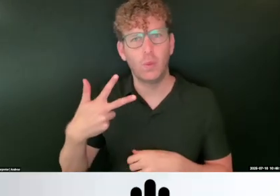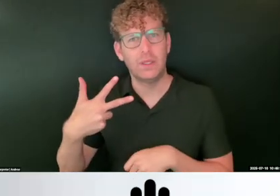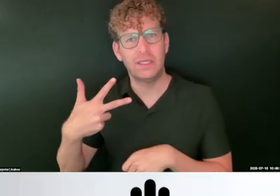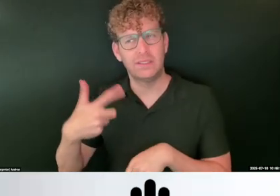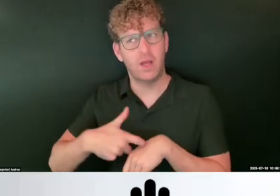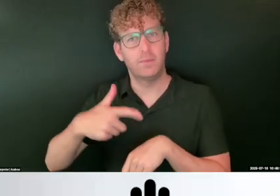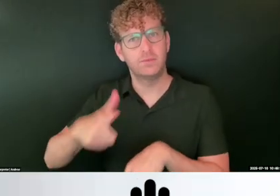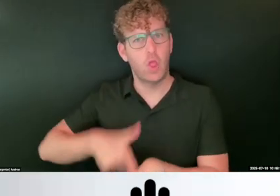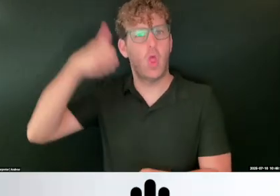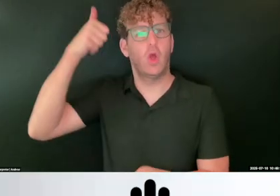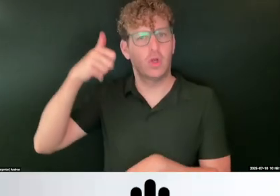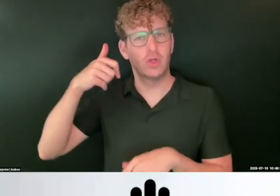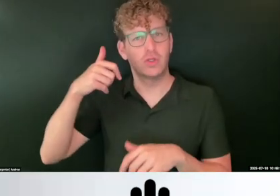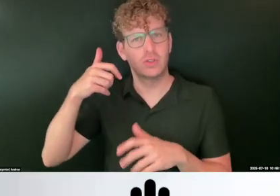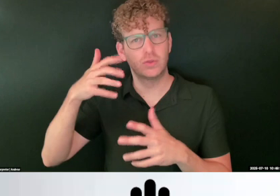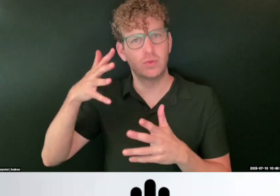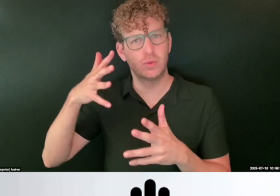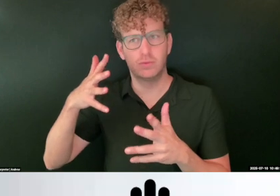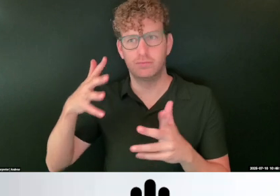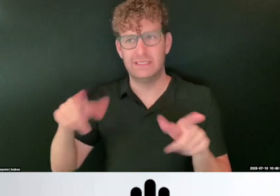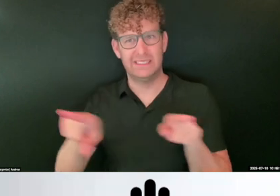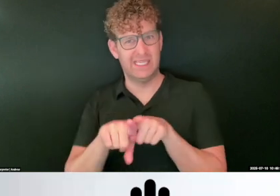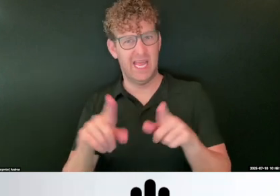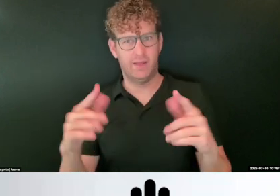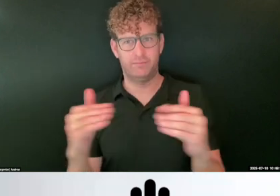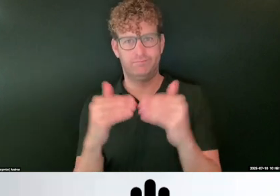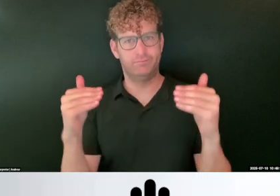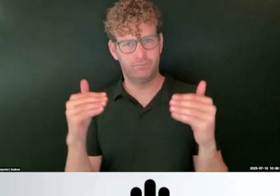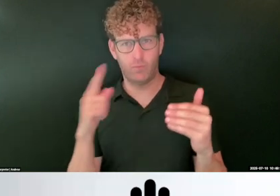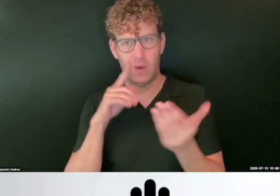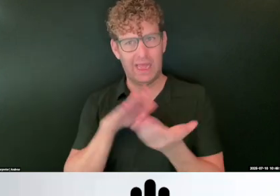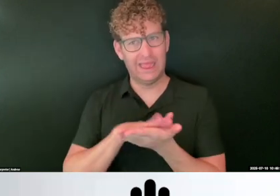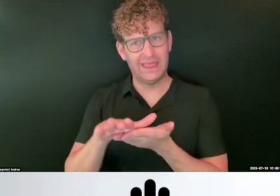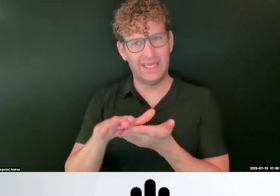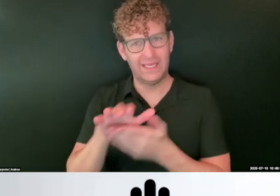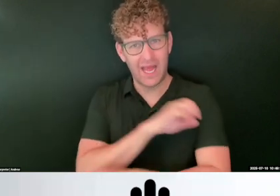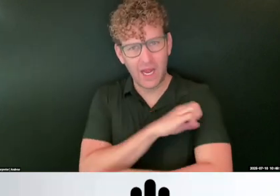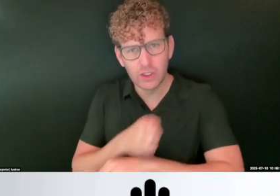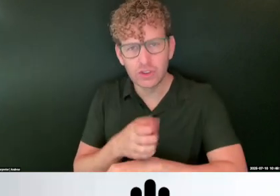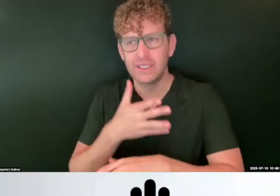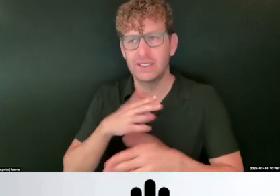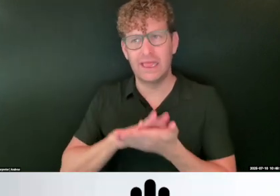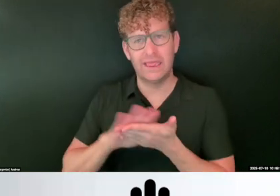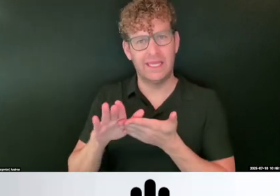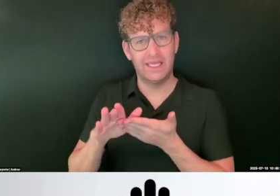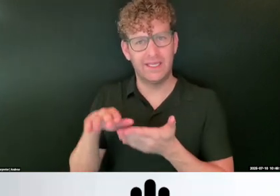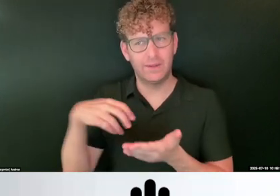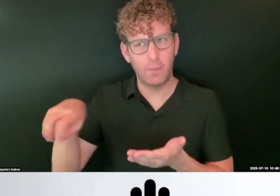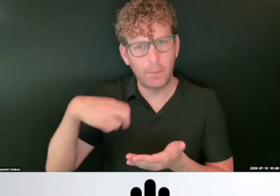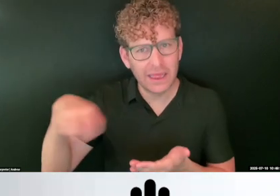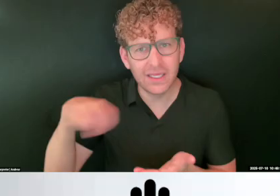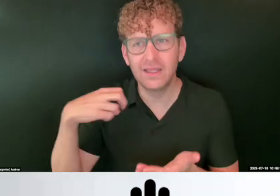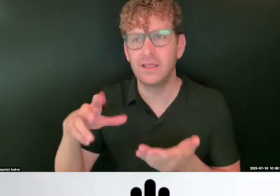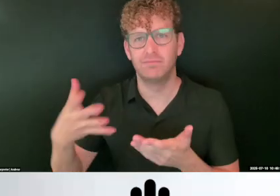for clean energy and clean mobility incentive projects and funding. So just keeping that in mind, that it's